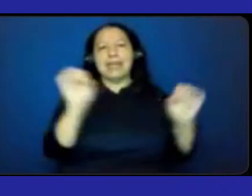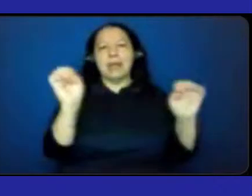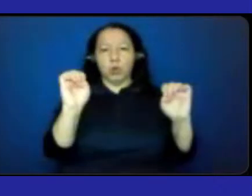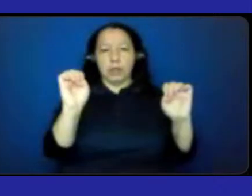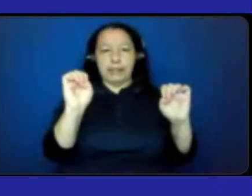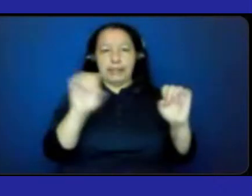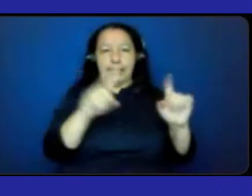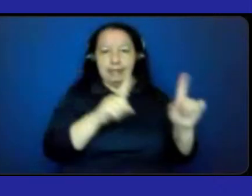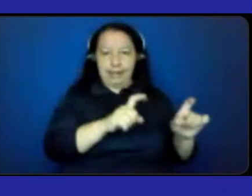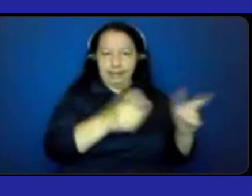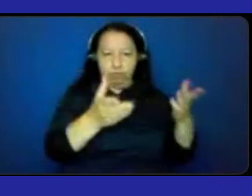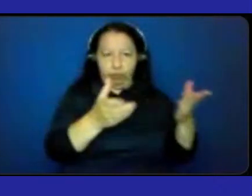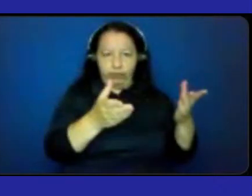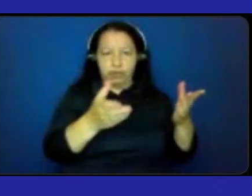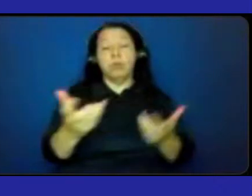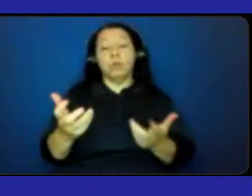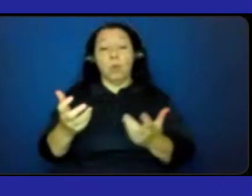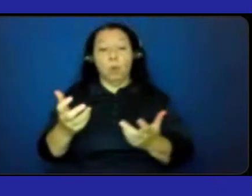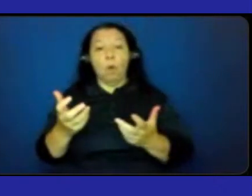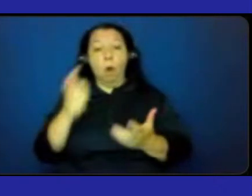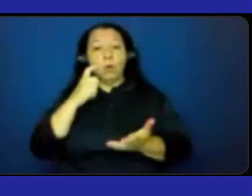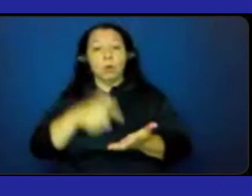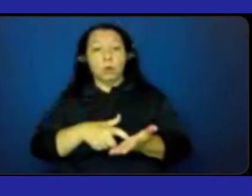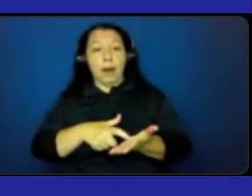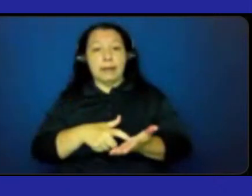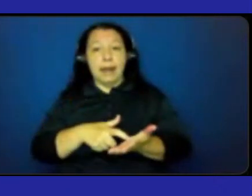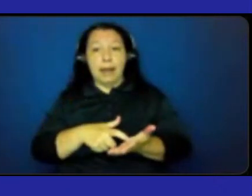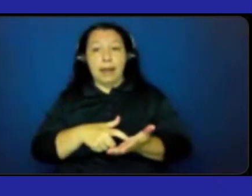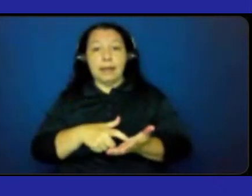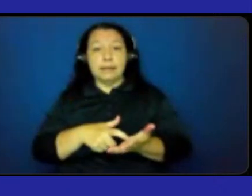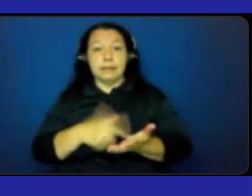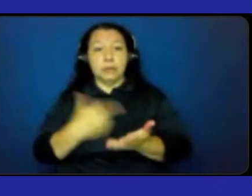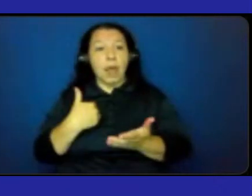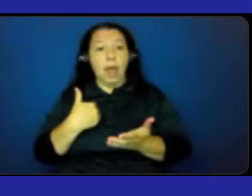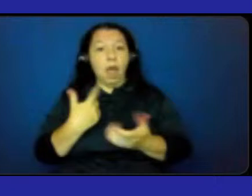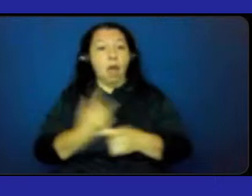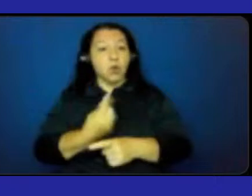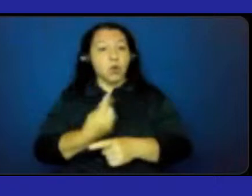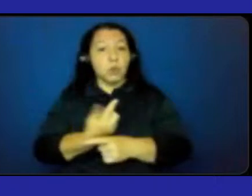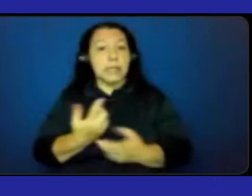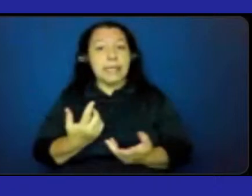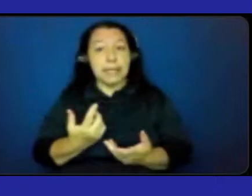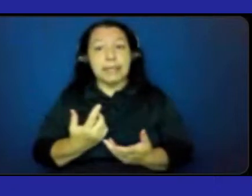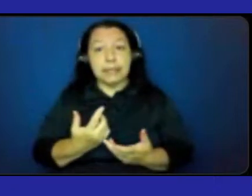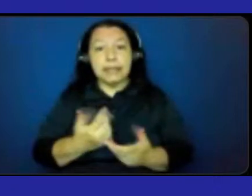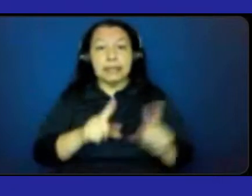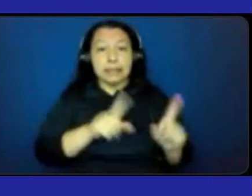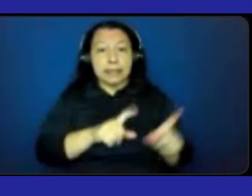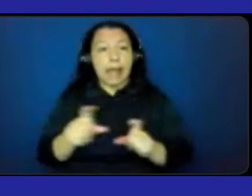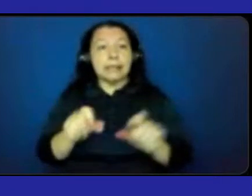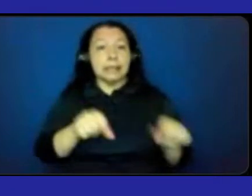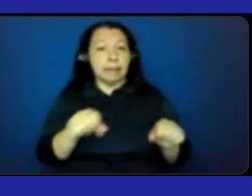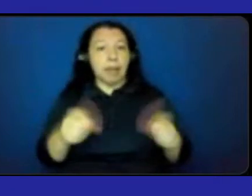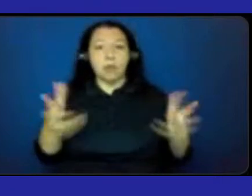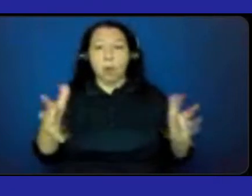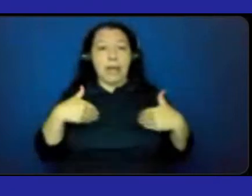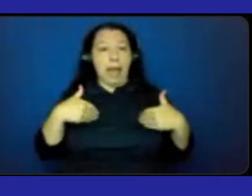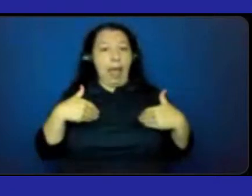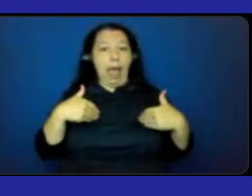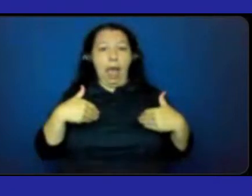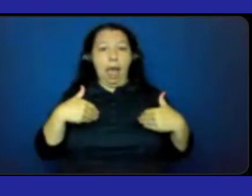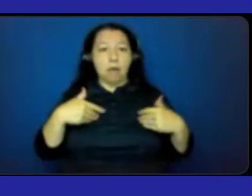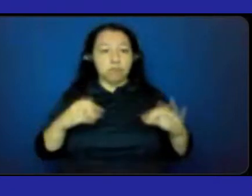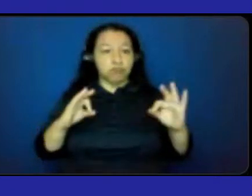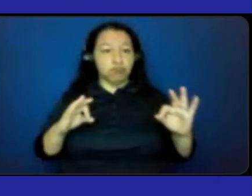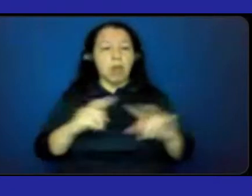to do is recognizing that there are routine testing capacities that already exist. We do not